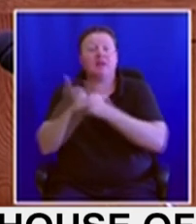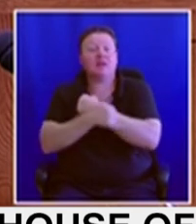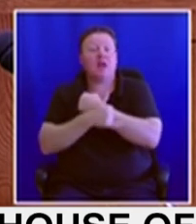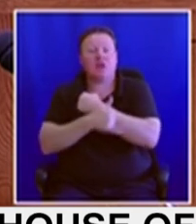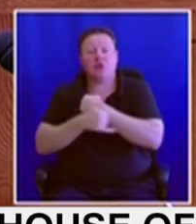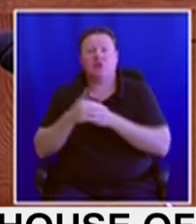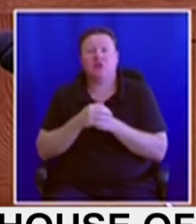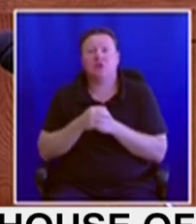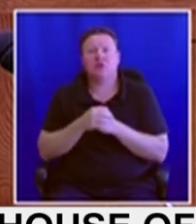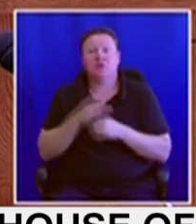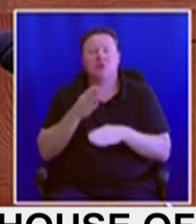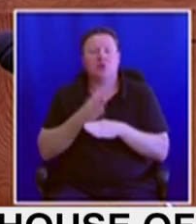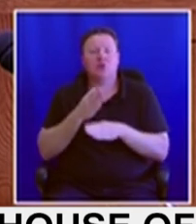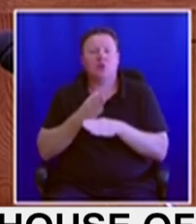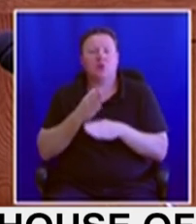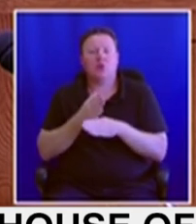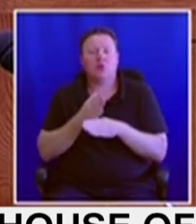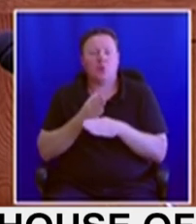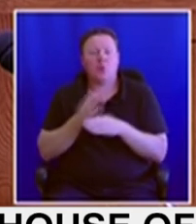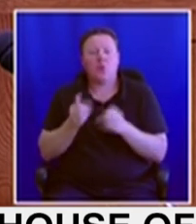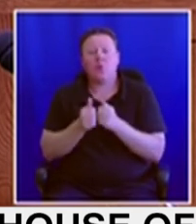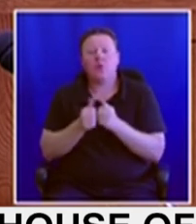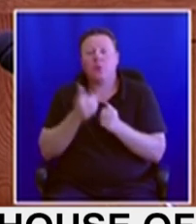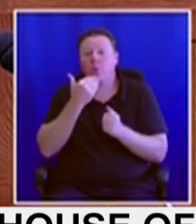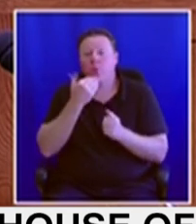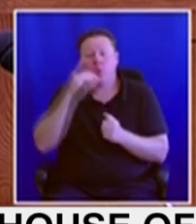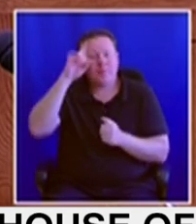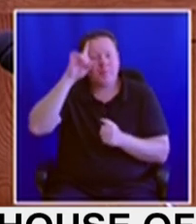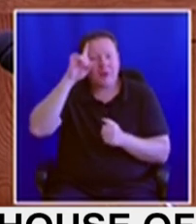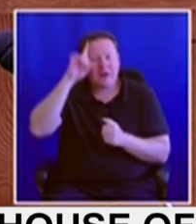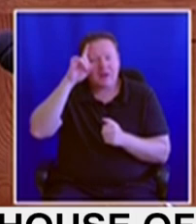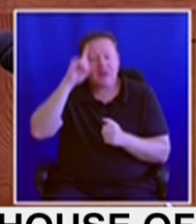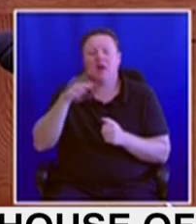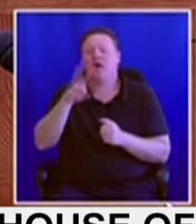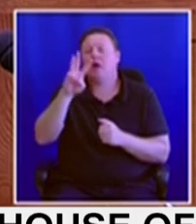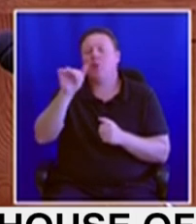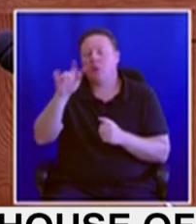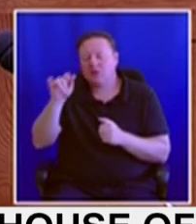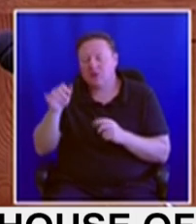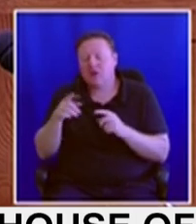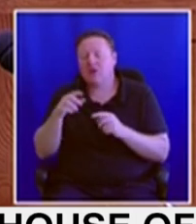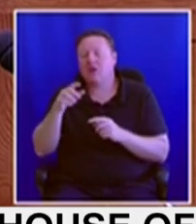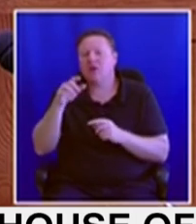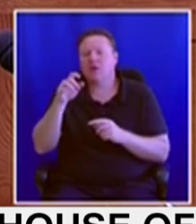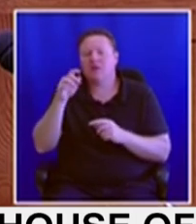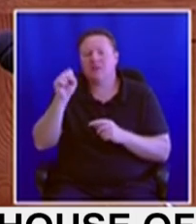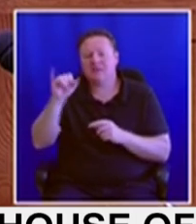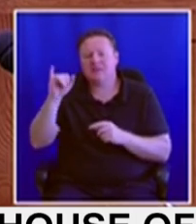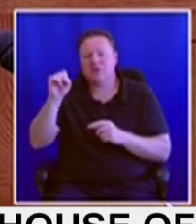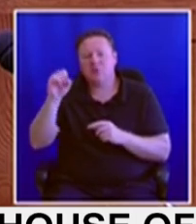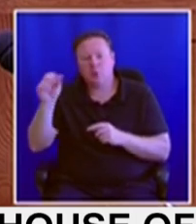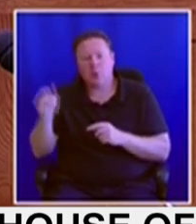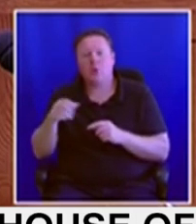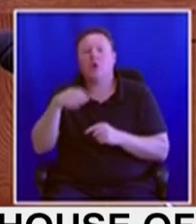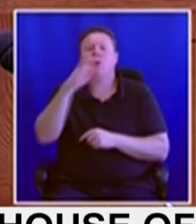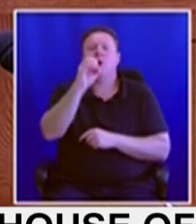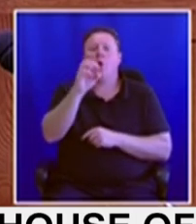other giants of our movement like Nelson Mandela, Walter Sisulu, and O.R. Tambo.